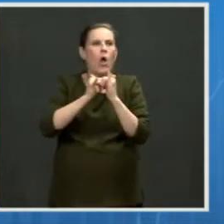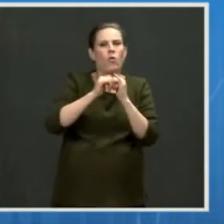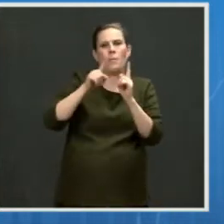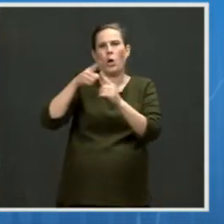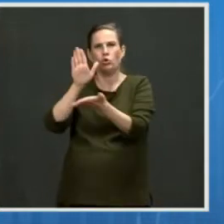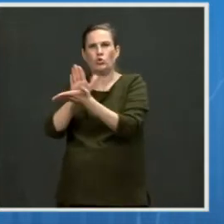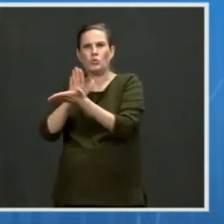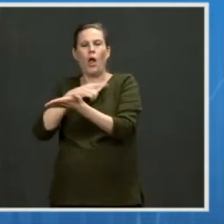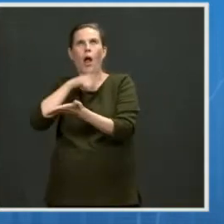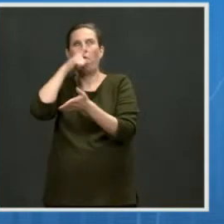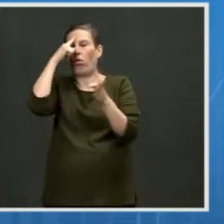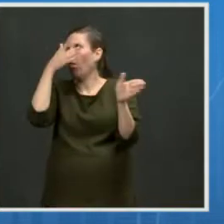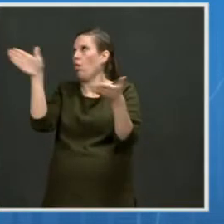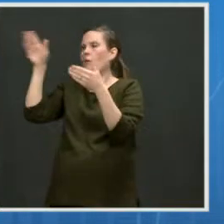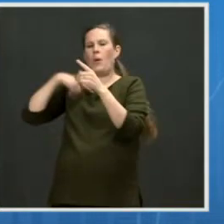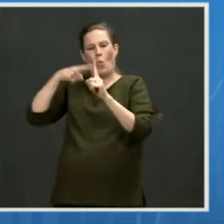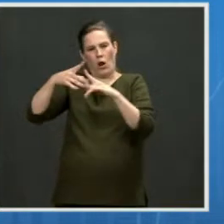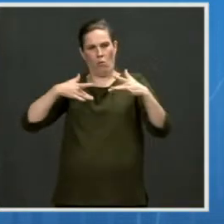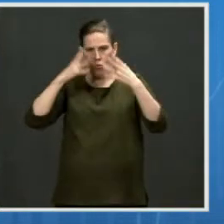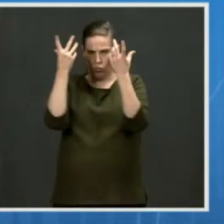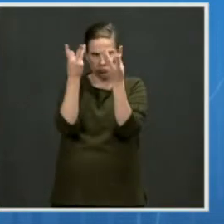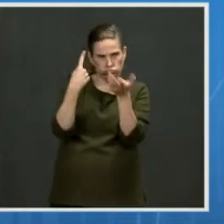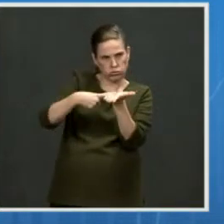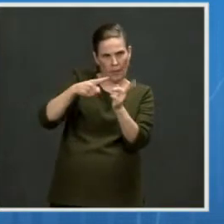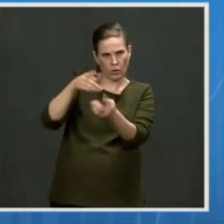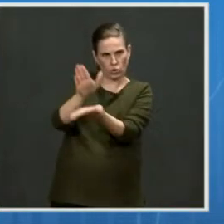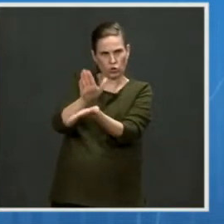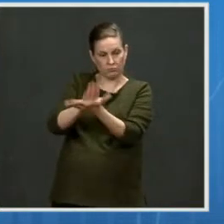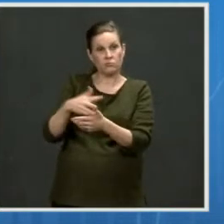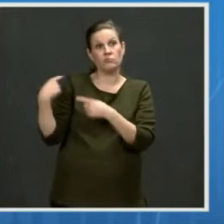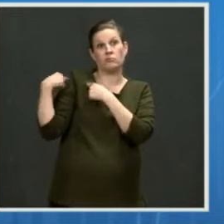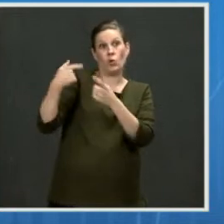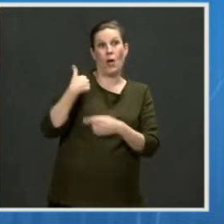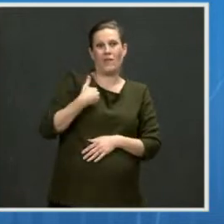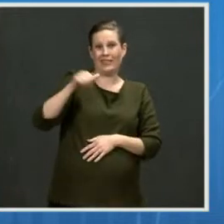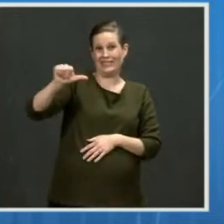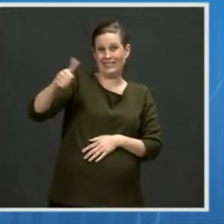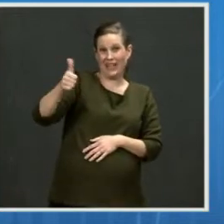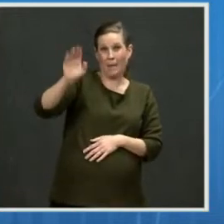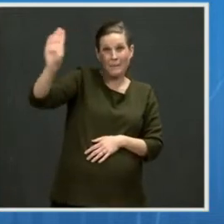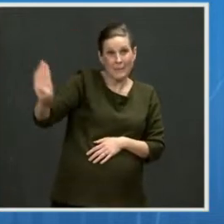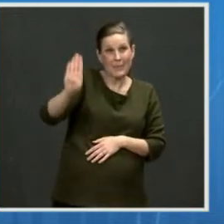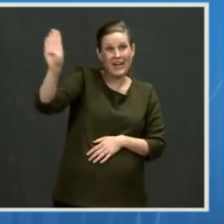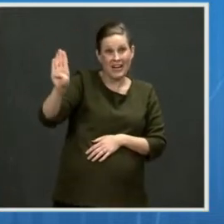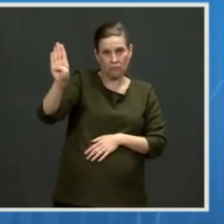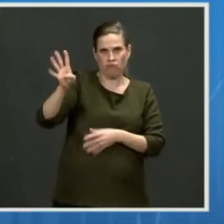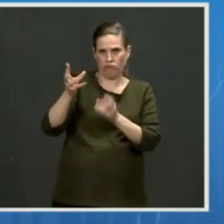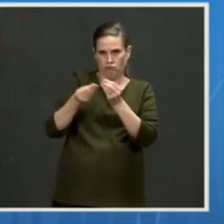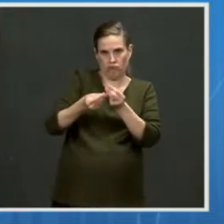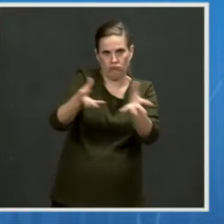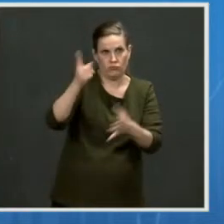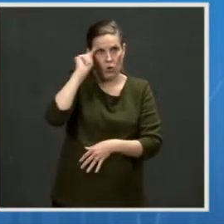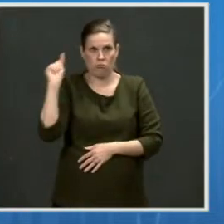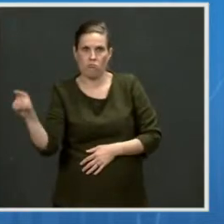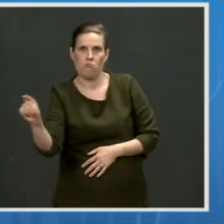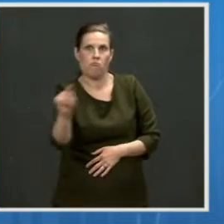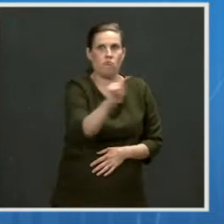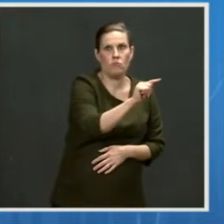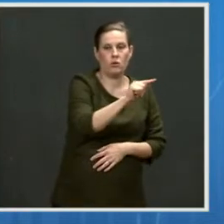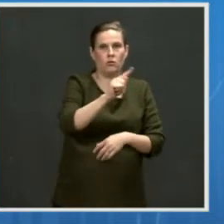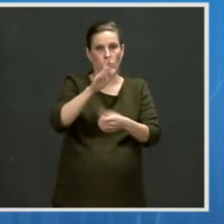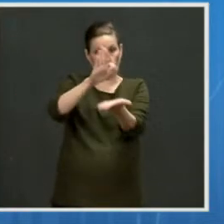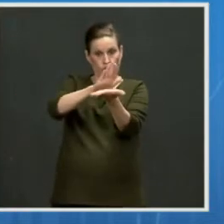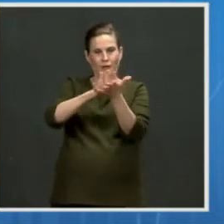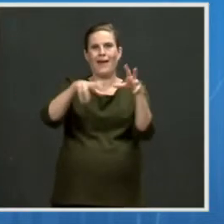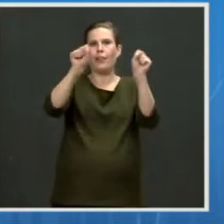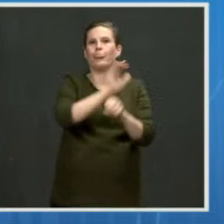$10 billion in new testing dedicated directly to schools. So we now have the resources,